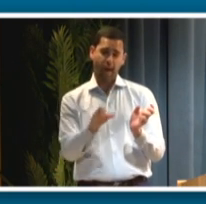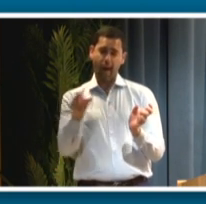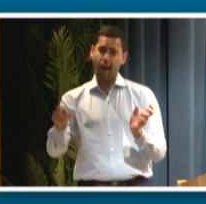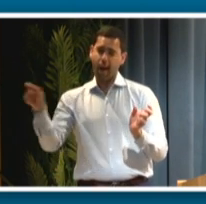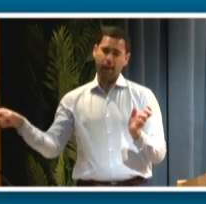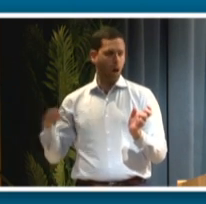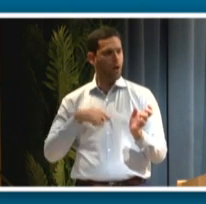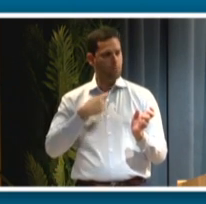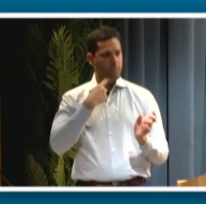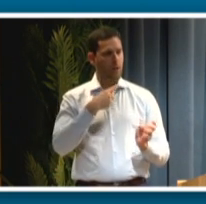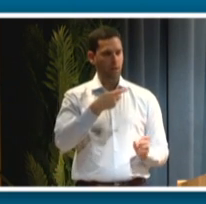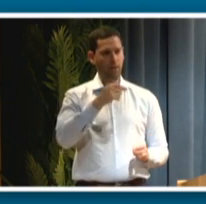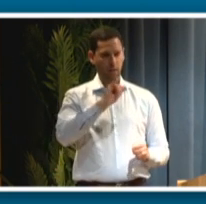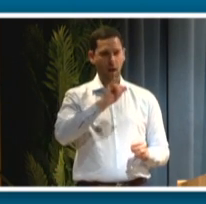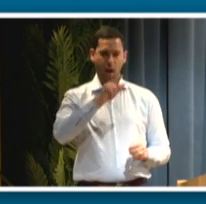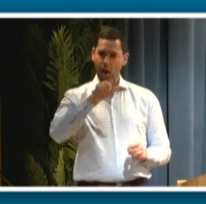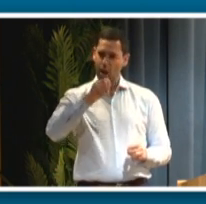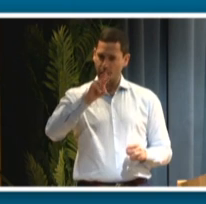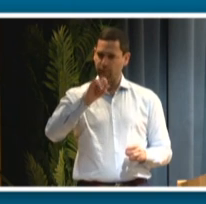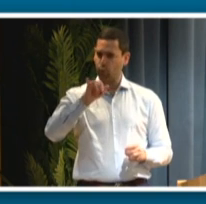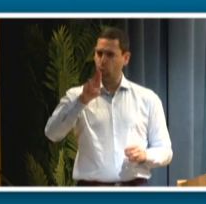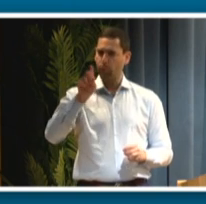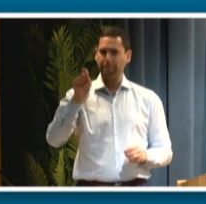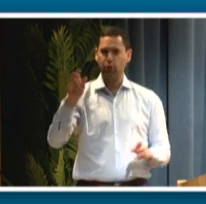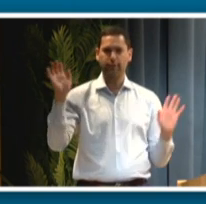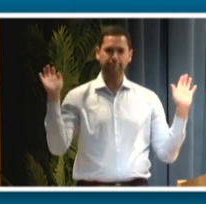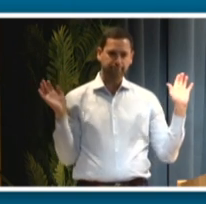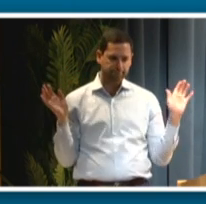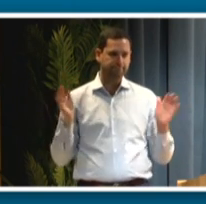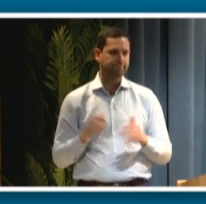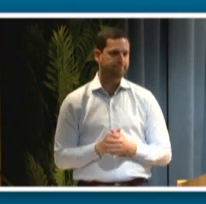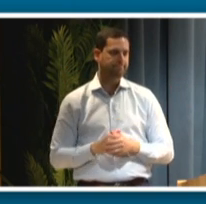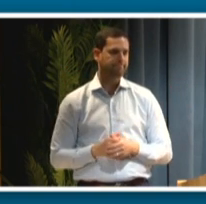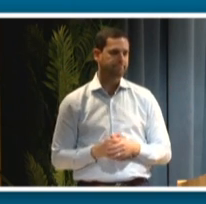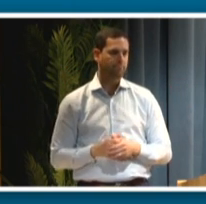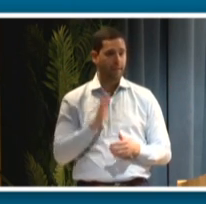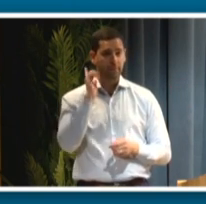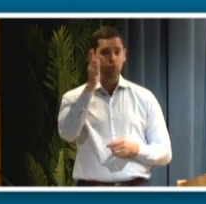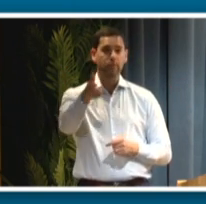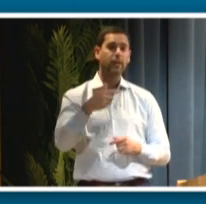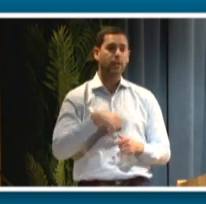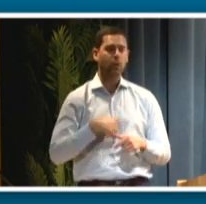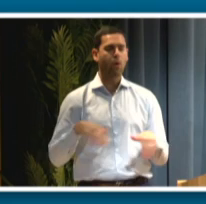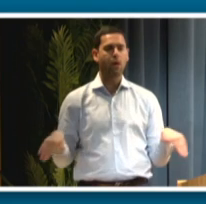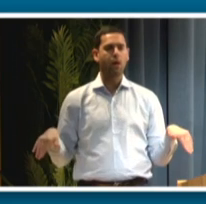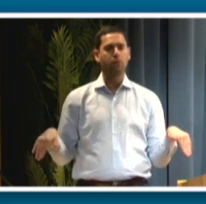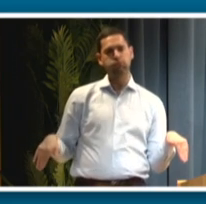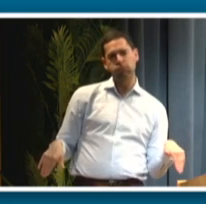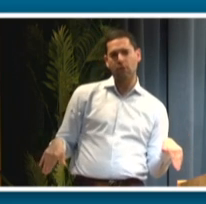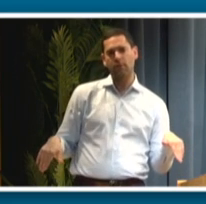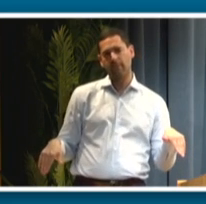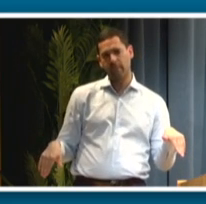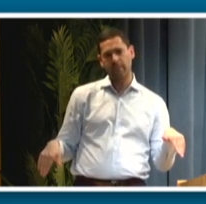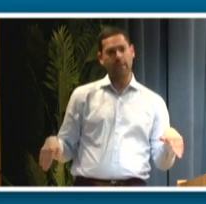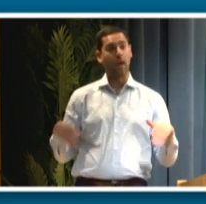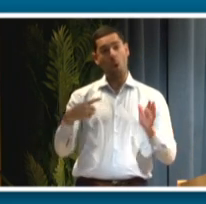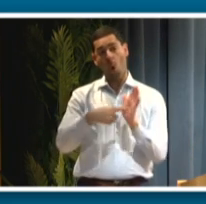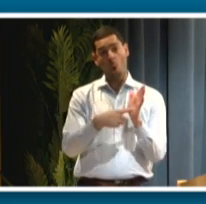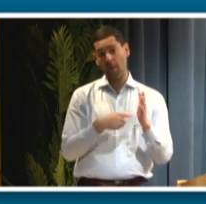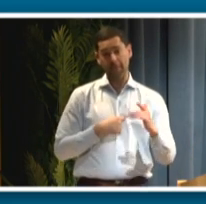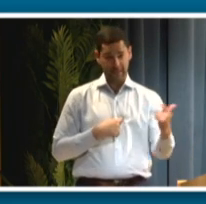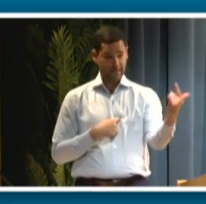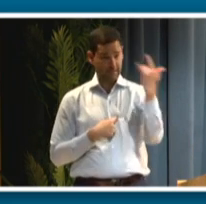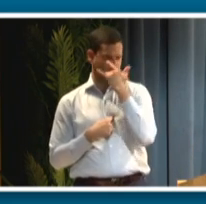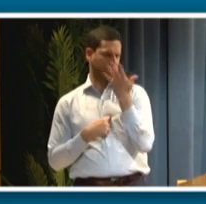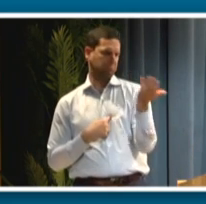period. I love you. And eventually you'll see him settle down. He does not owe it to me to say it back. I just want him to get comfortable with hearing it,